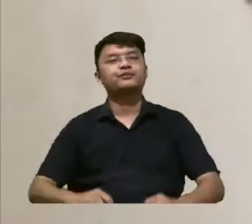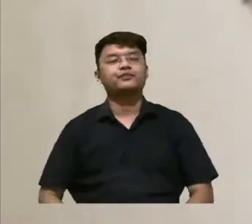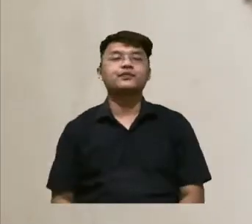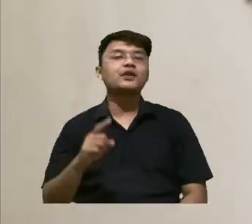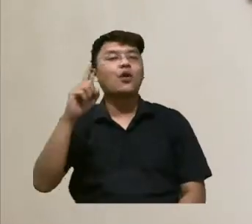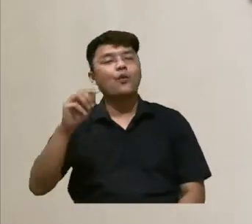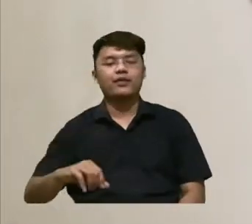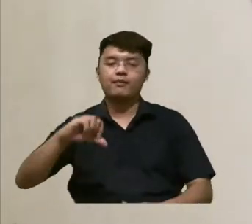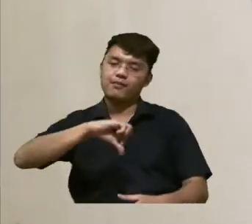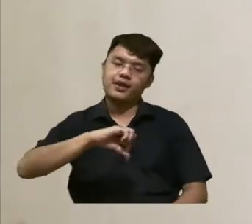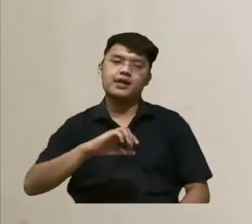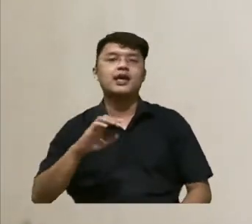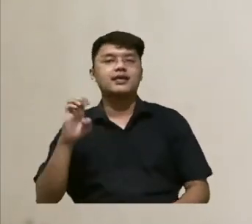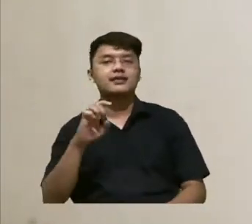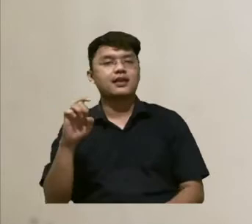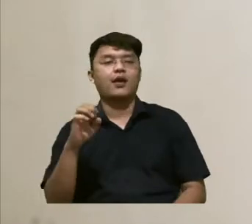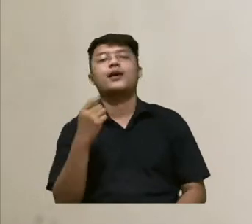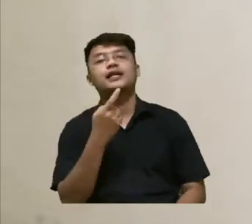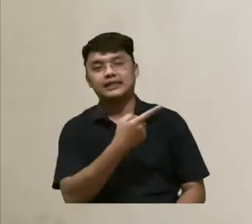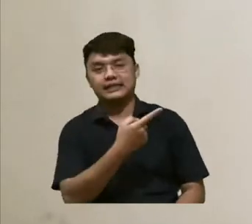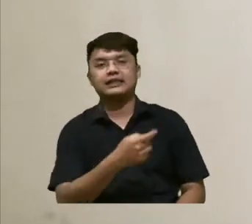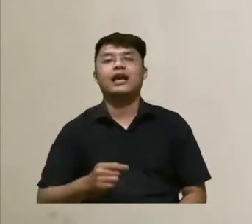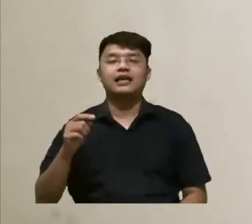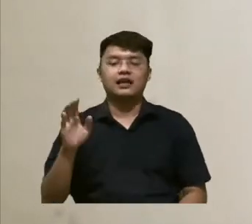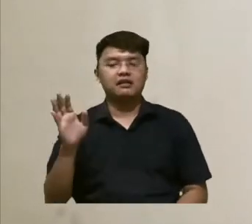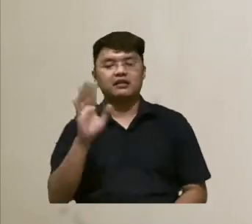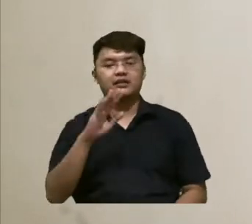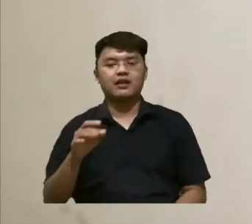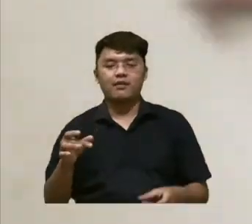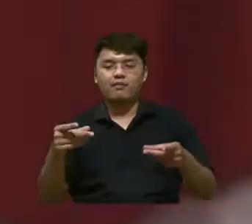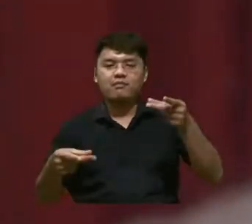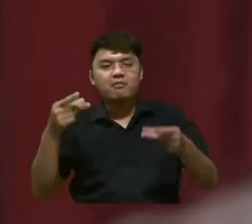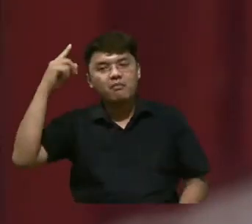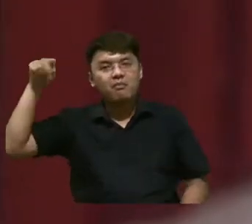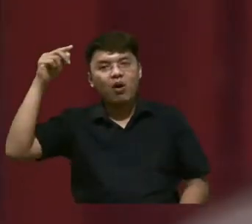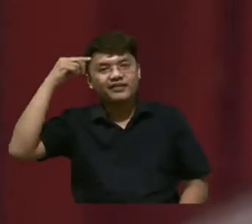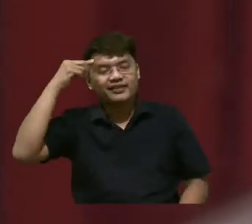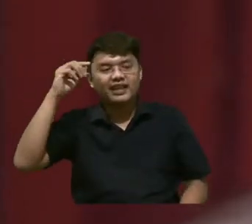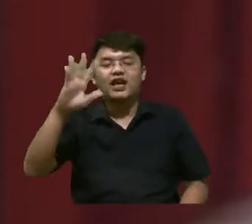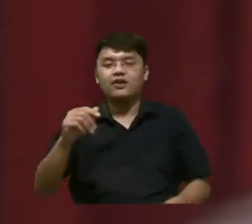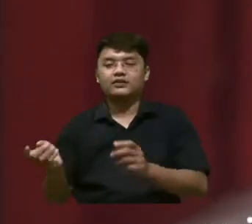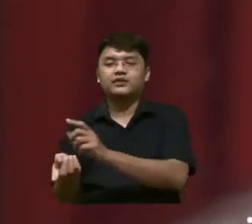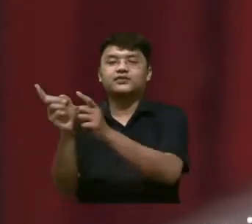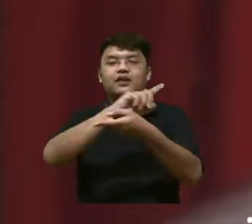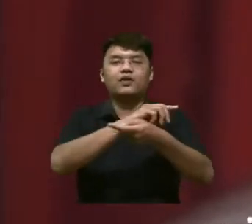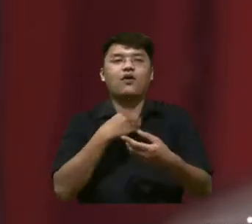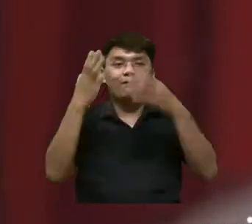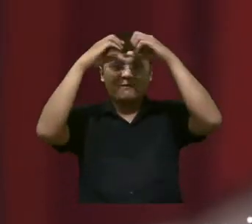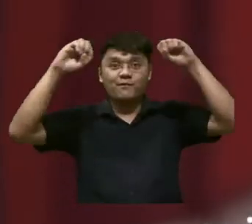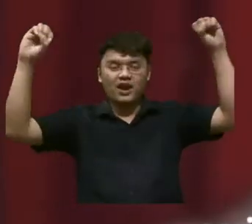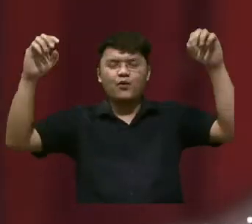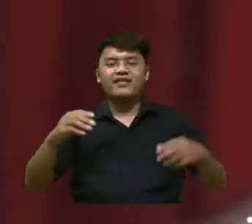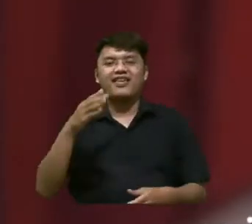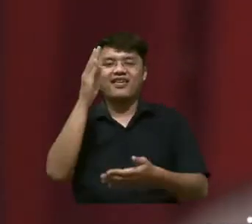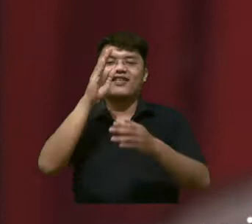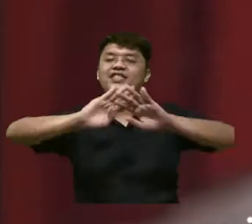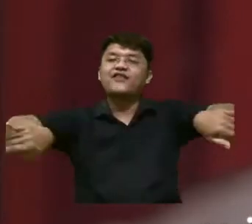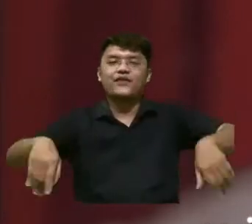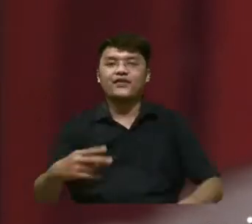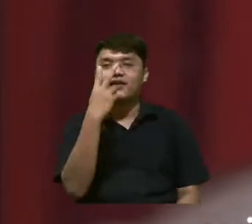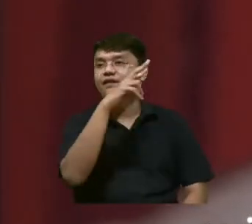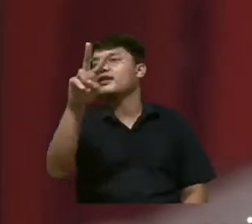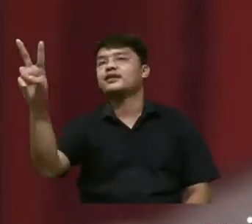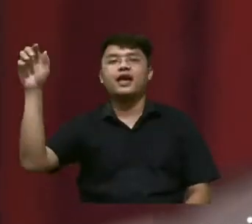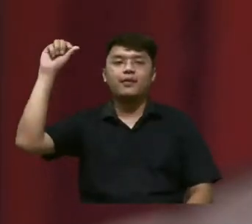One of the bad examples of democracy is instability politics due to a transfer of power with different visions and missions